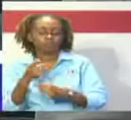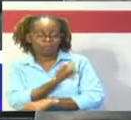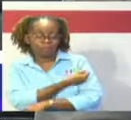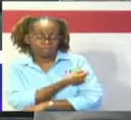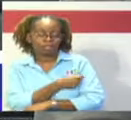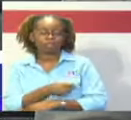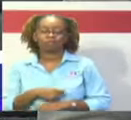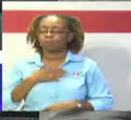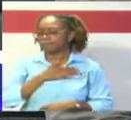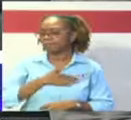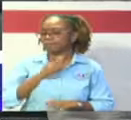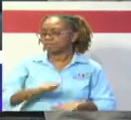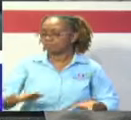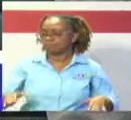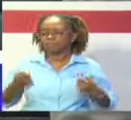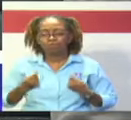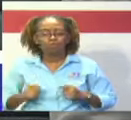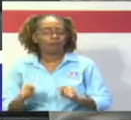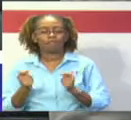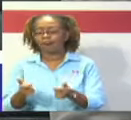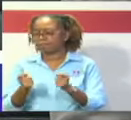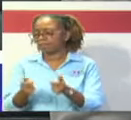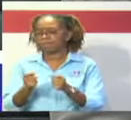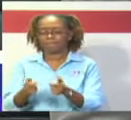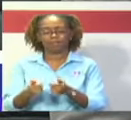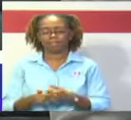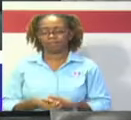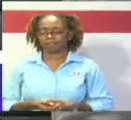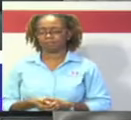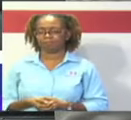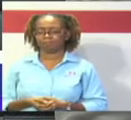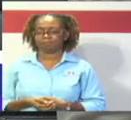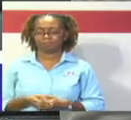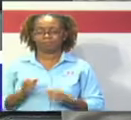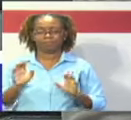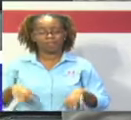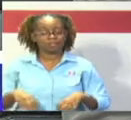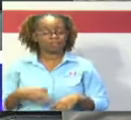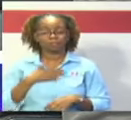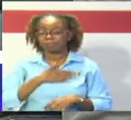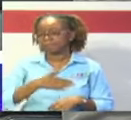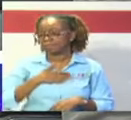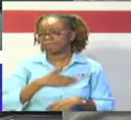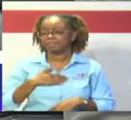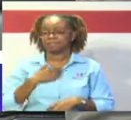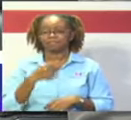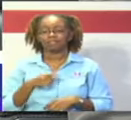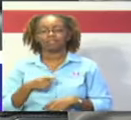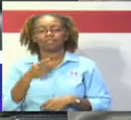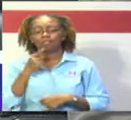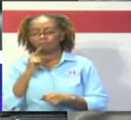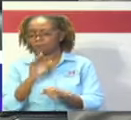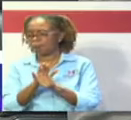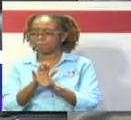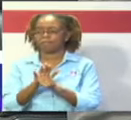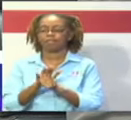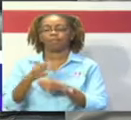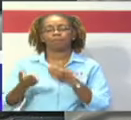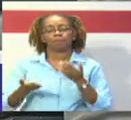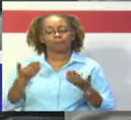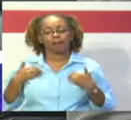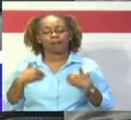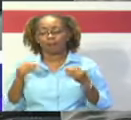as quickly as possible. Looking at the promised increase in interaction